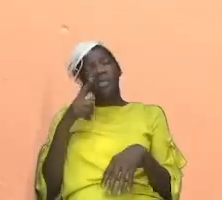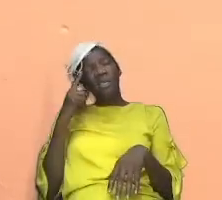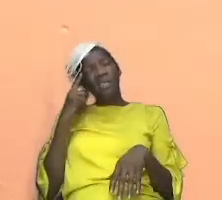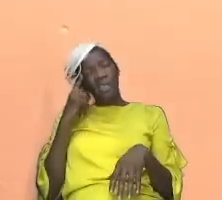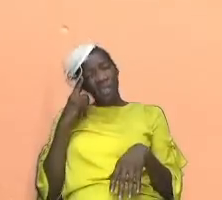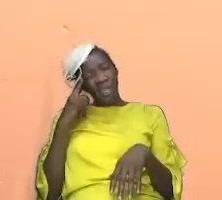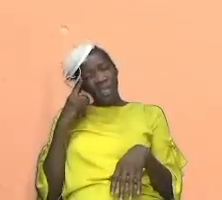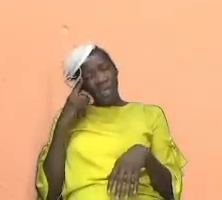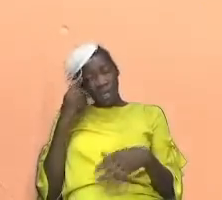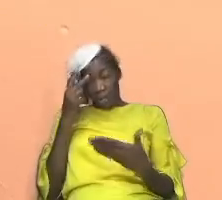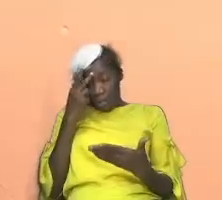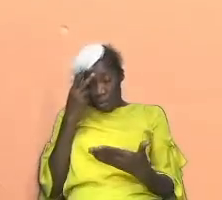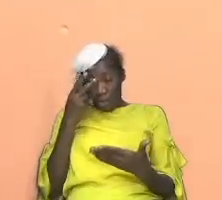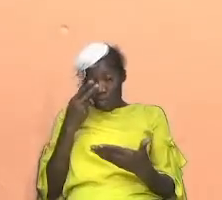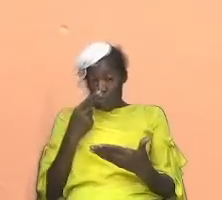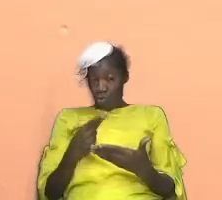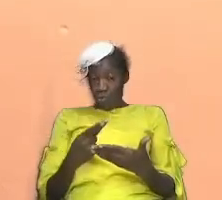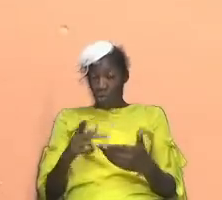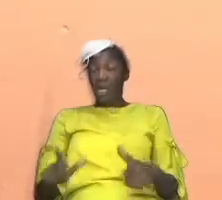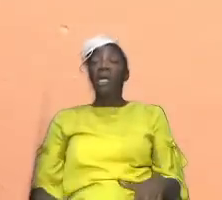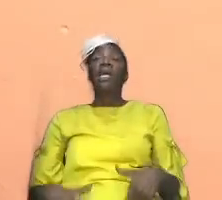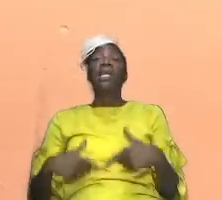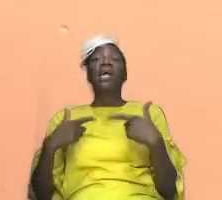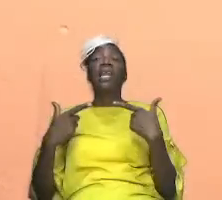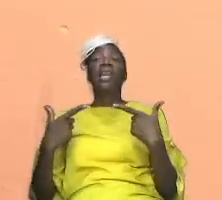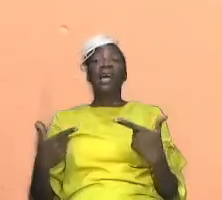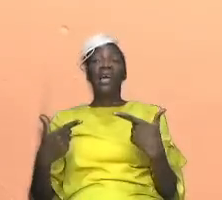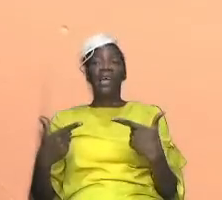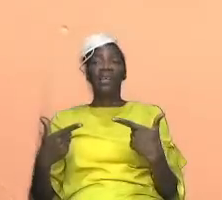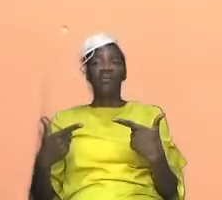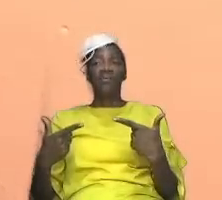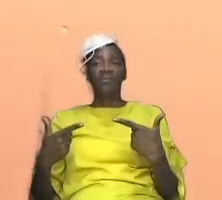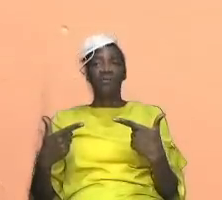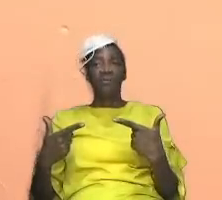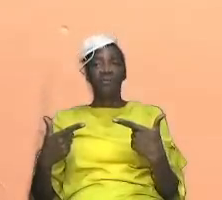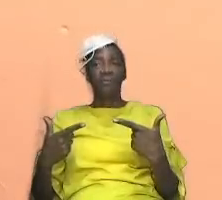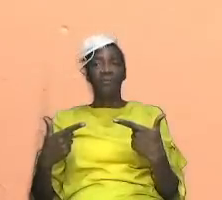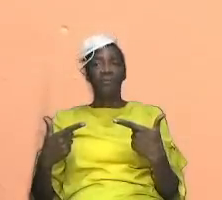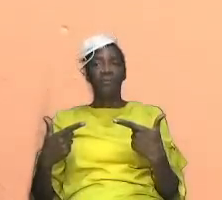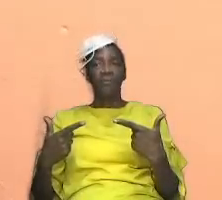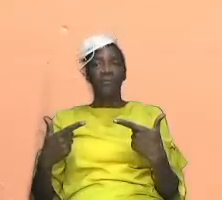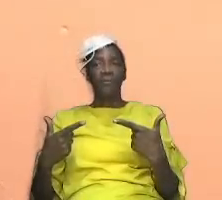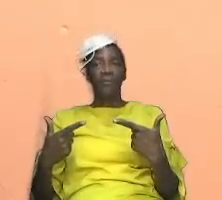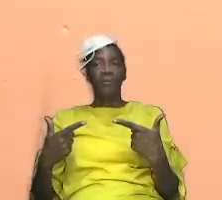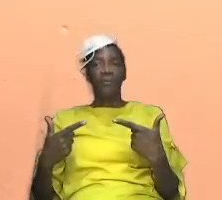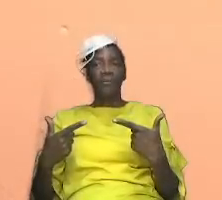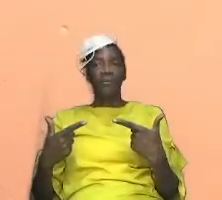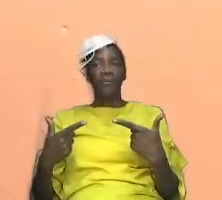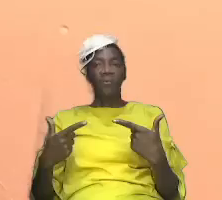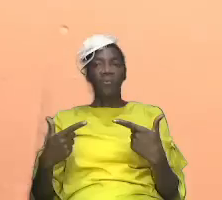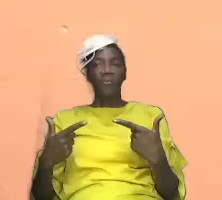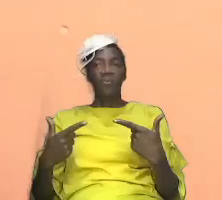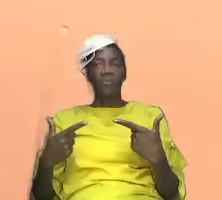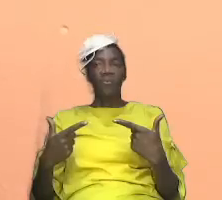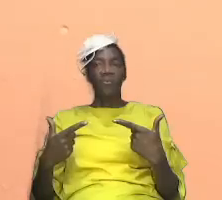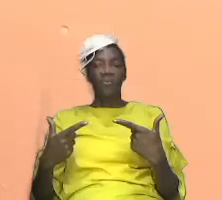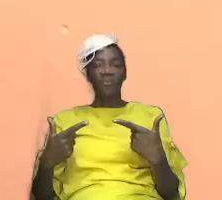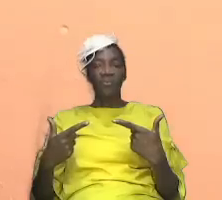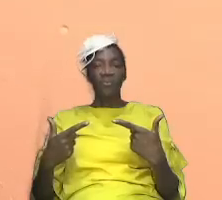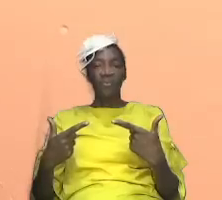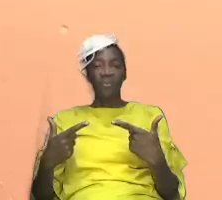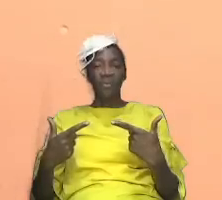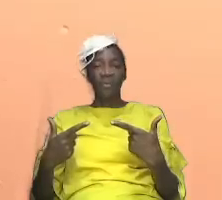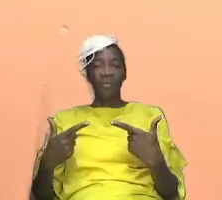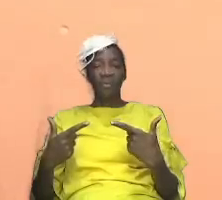the time for us to do what in secular terms we call stock